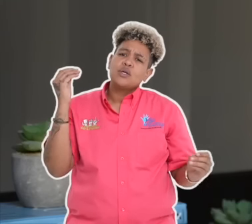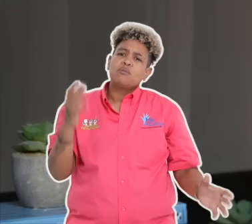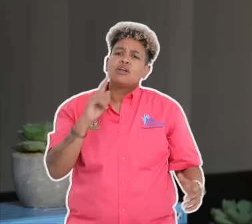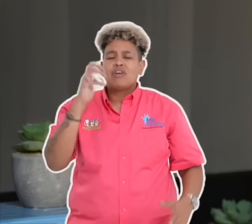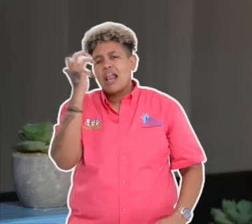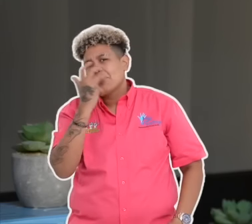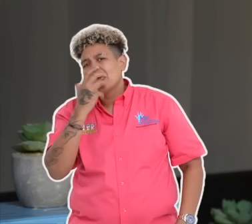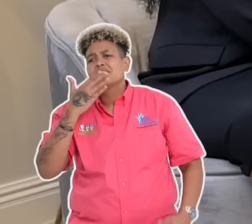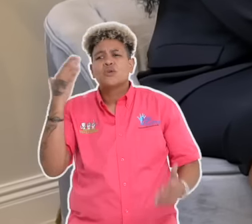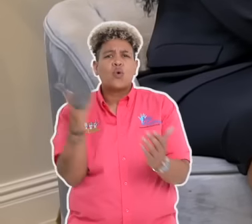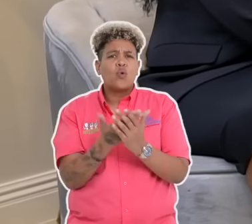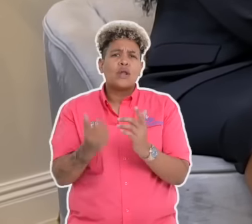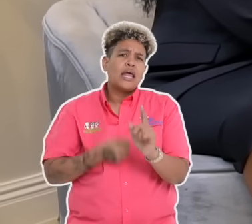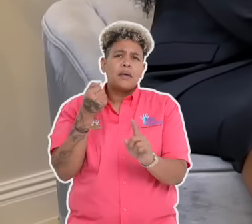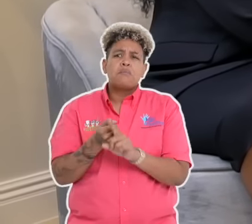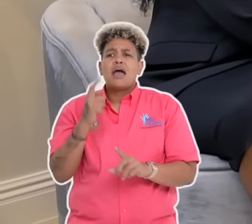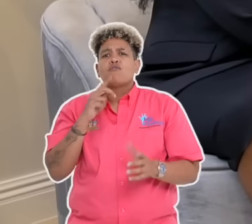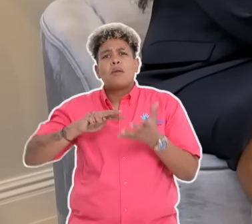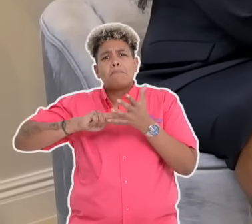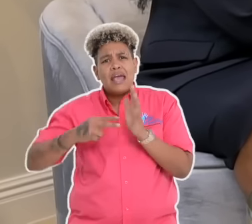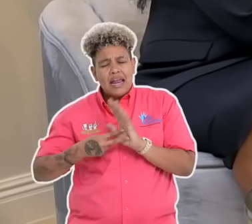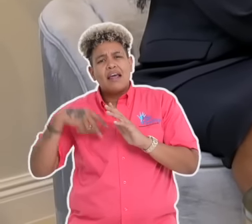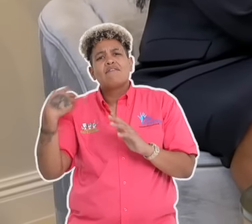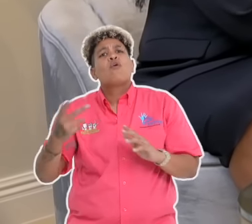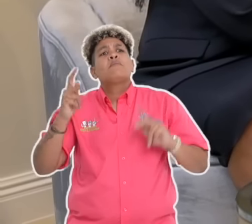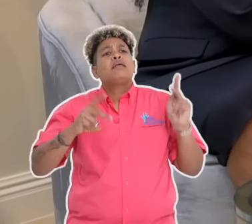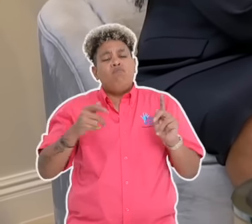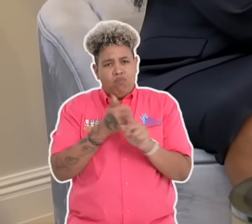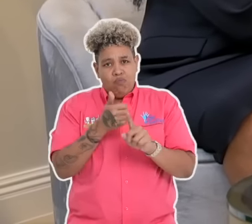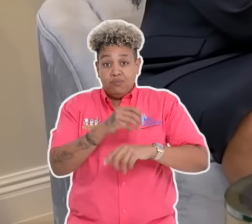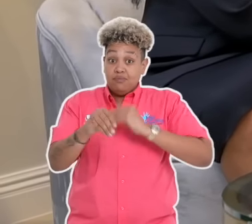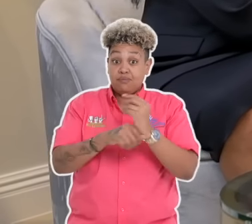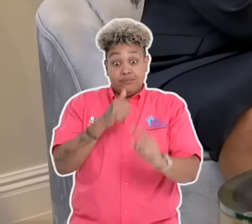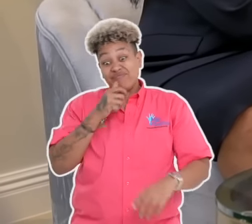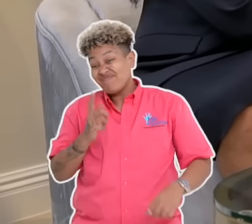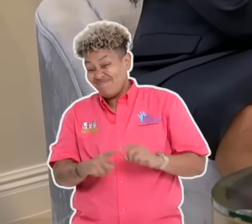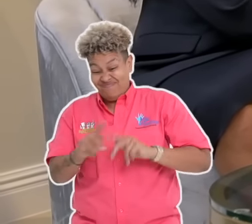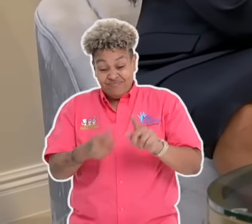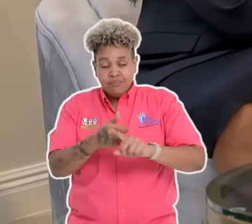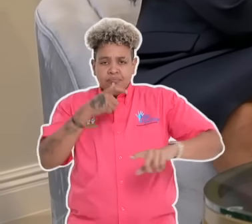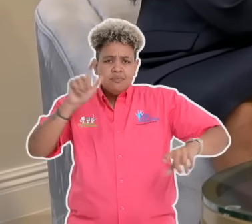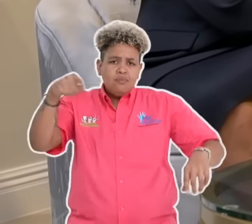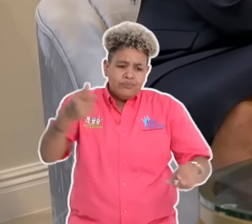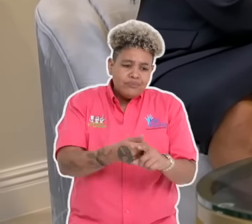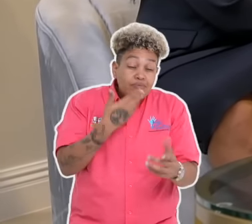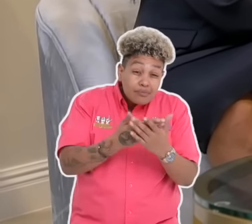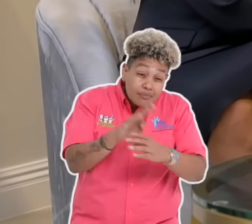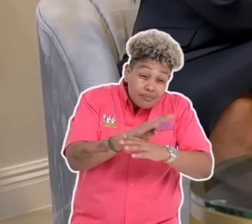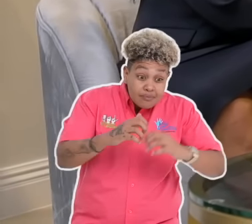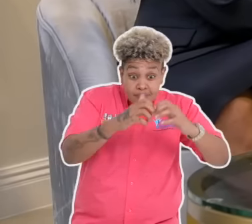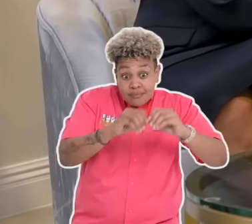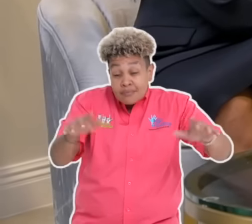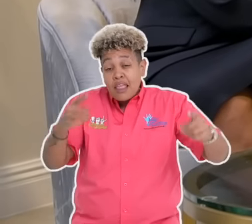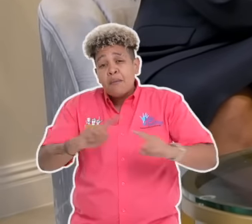in amazingly impactful, meaningful persons, speakers who are not just great entrepreneurs,